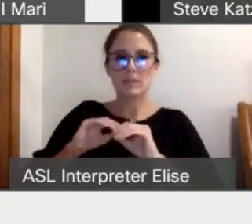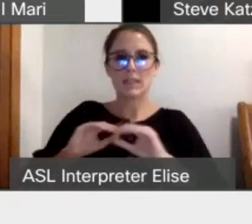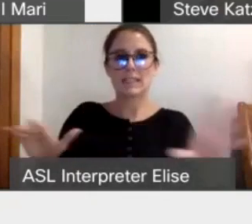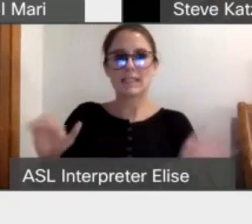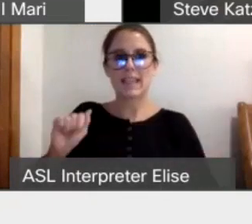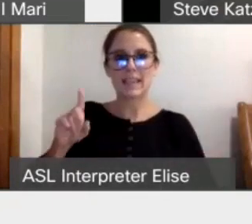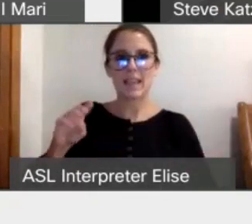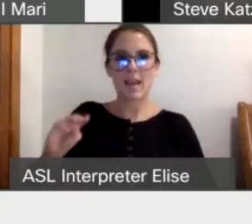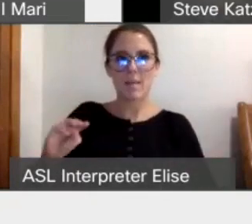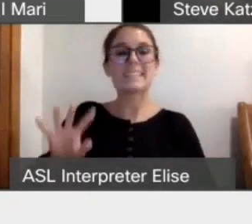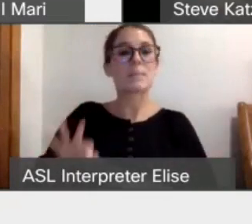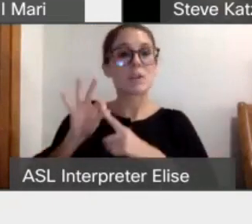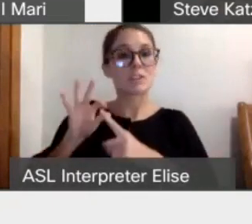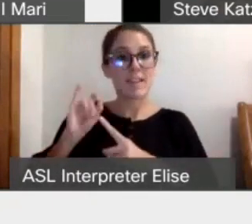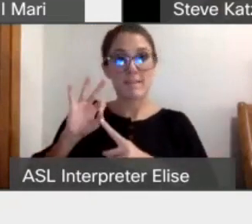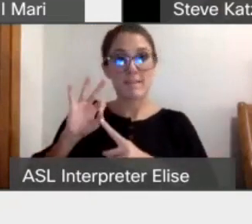related.